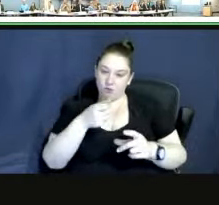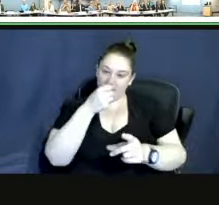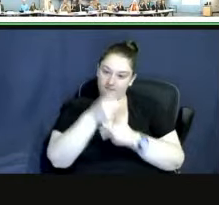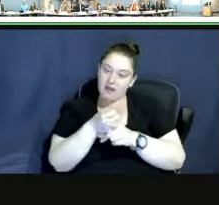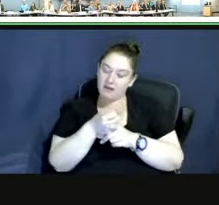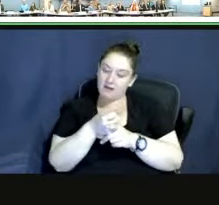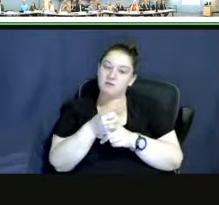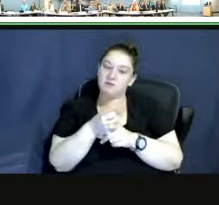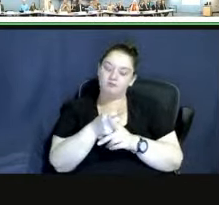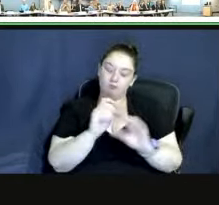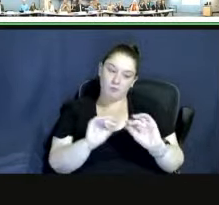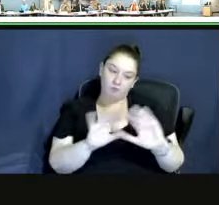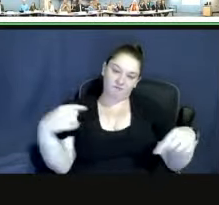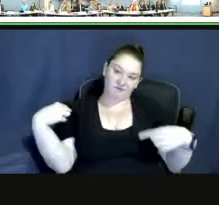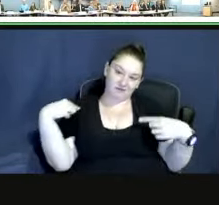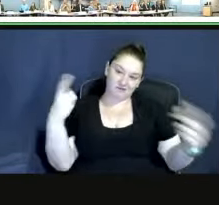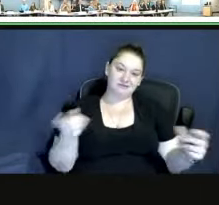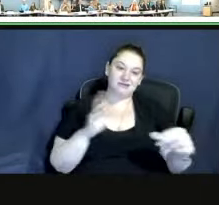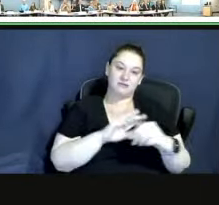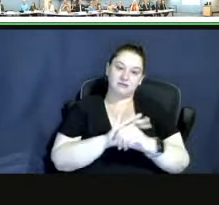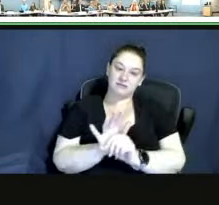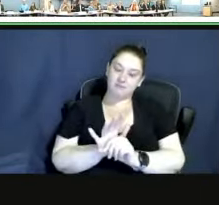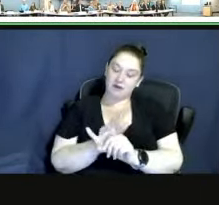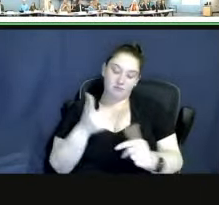the pandemic, you know,